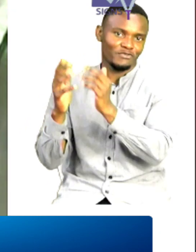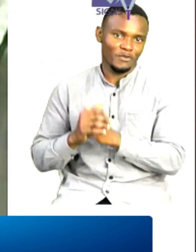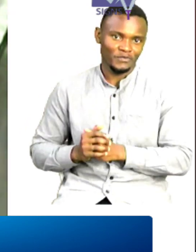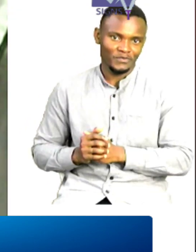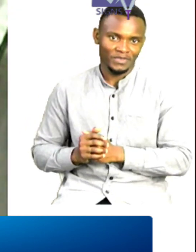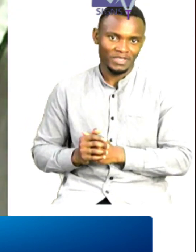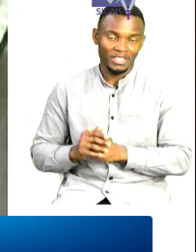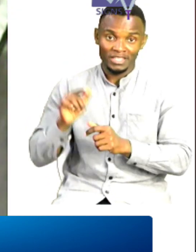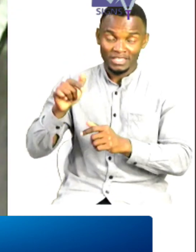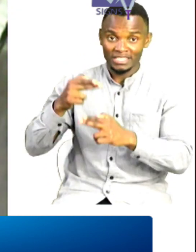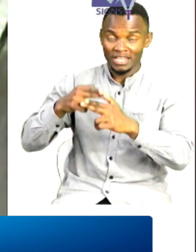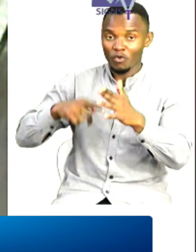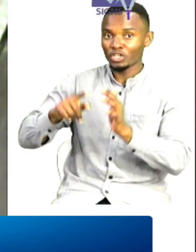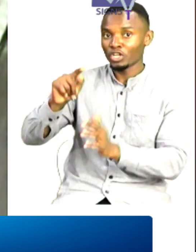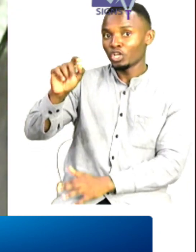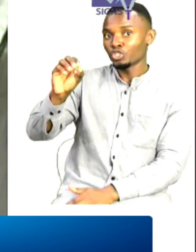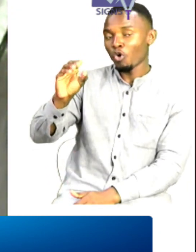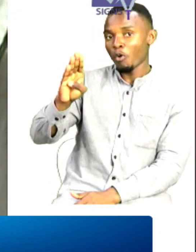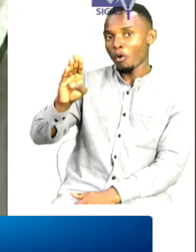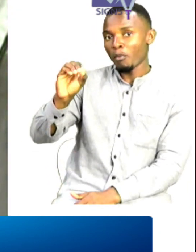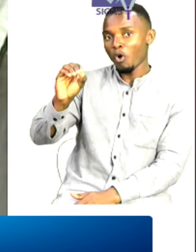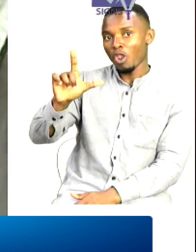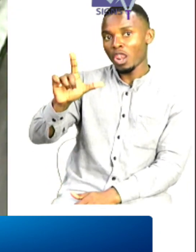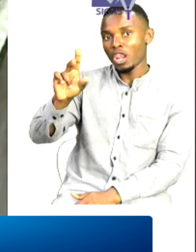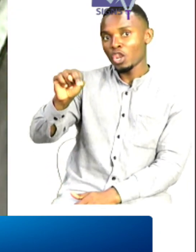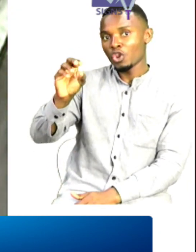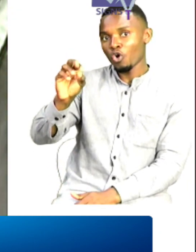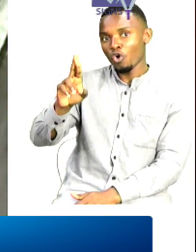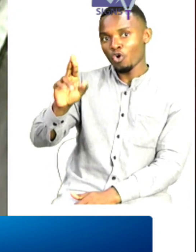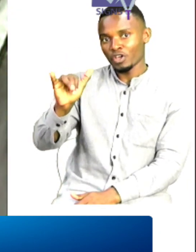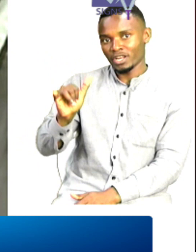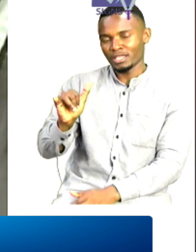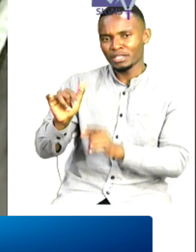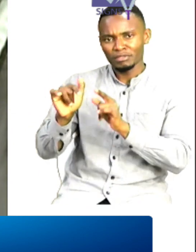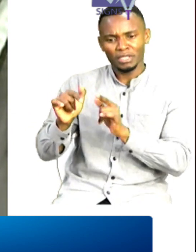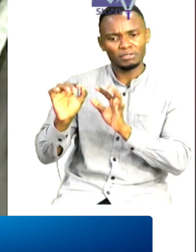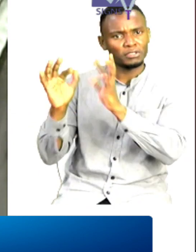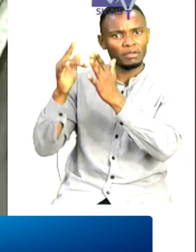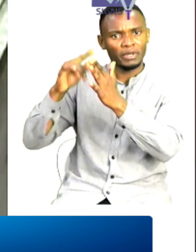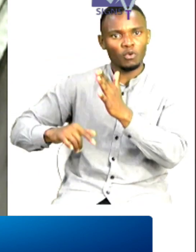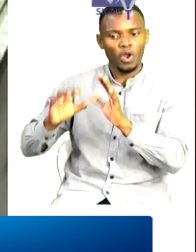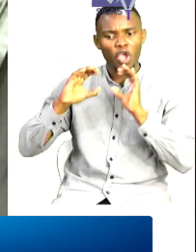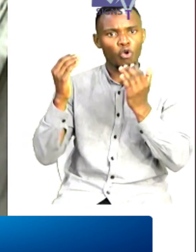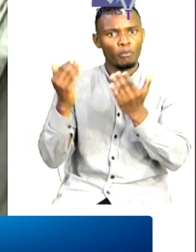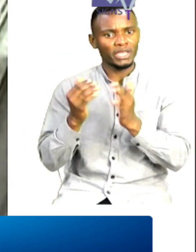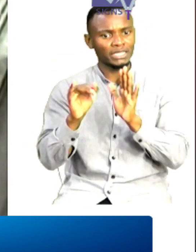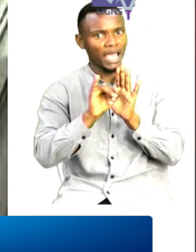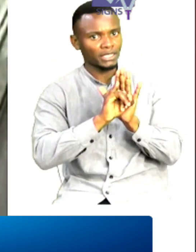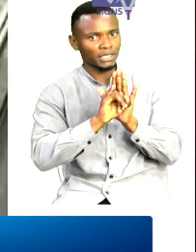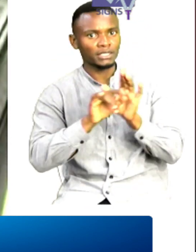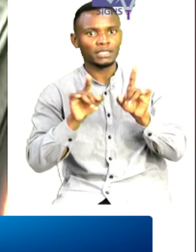Tobong Lore, a celebration of community, identity, and humanity.